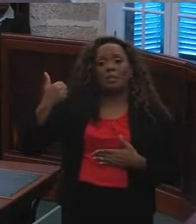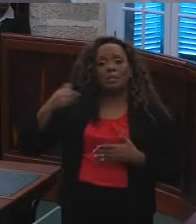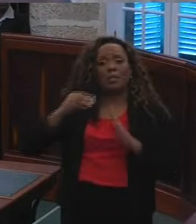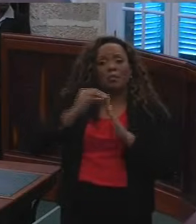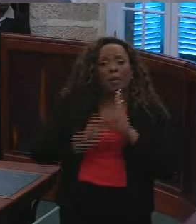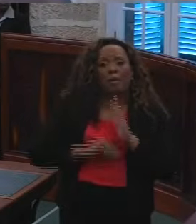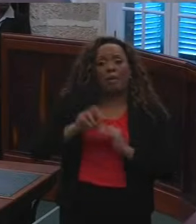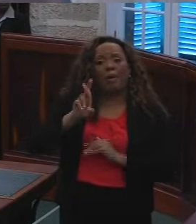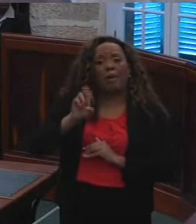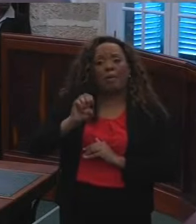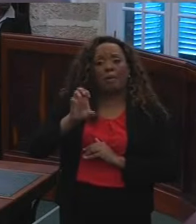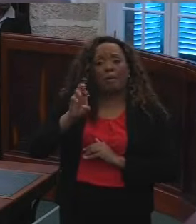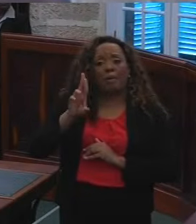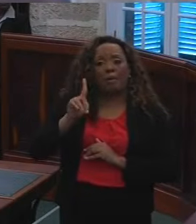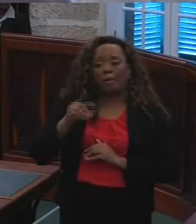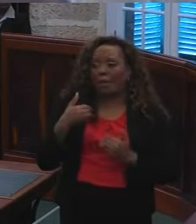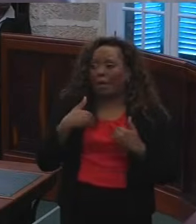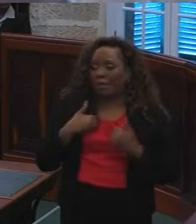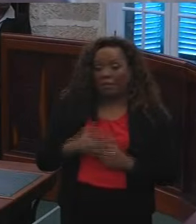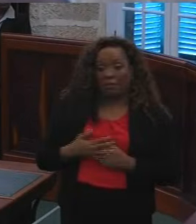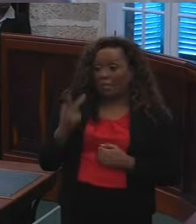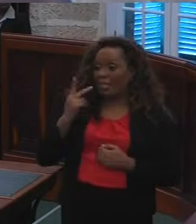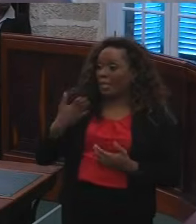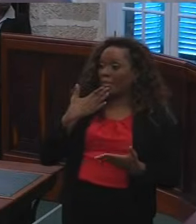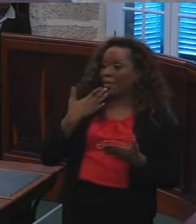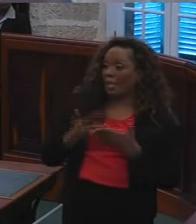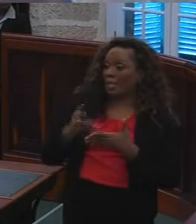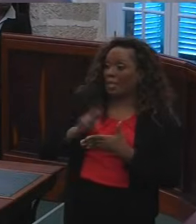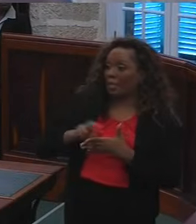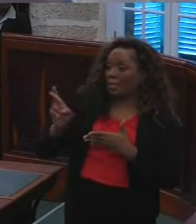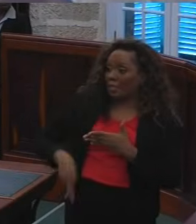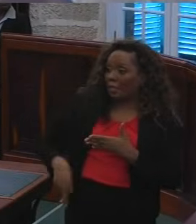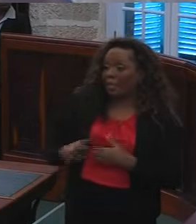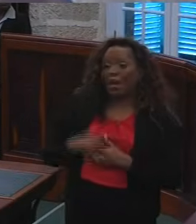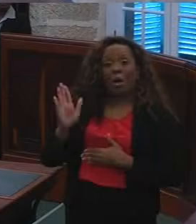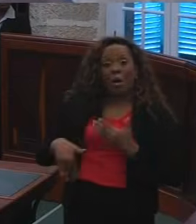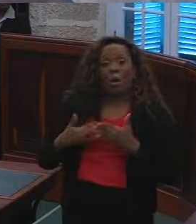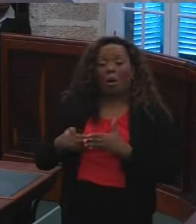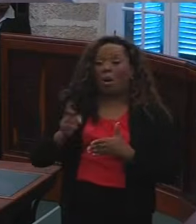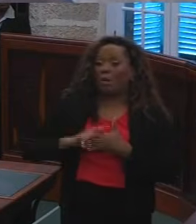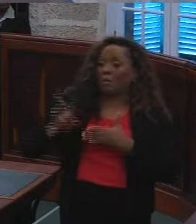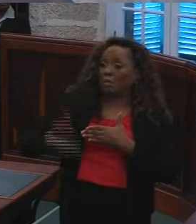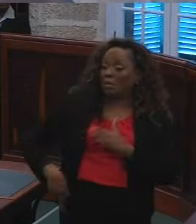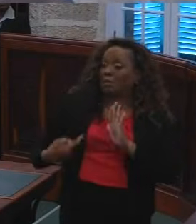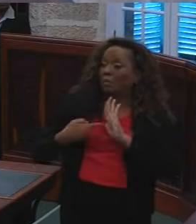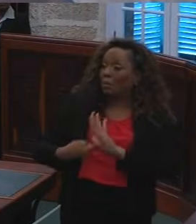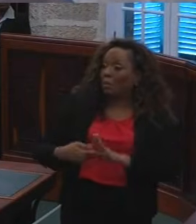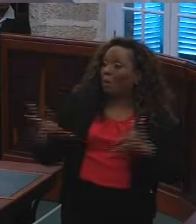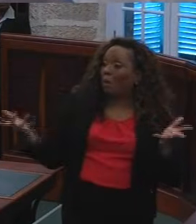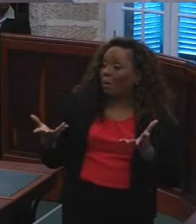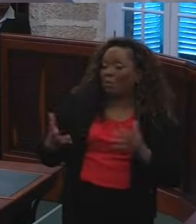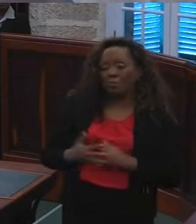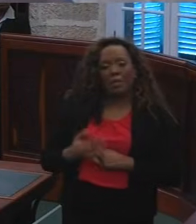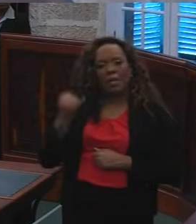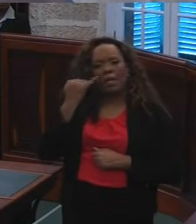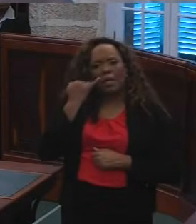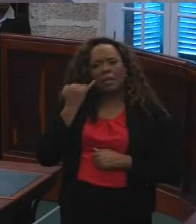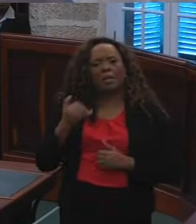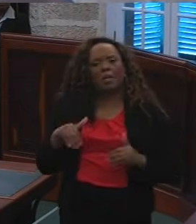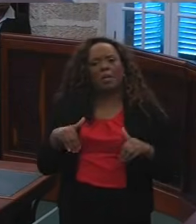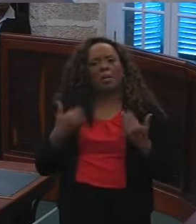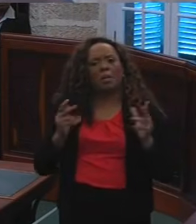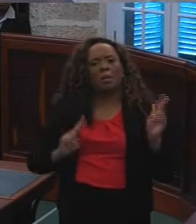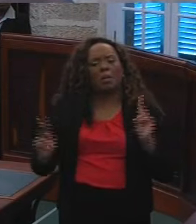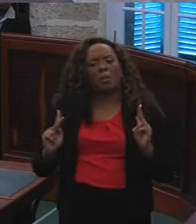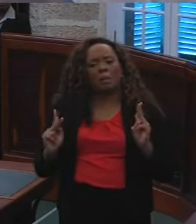experienced. Look at the results. Those results show you that young people with guidance and